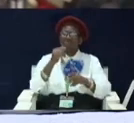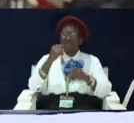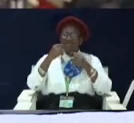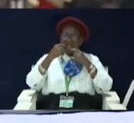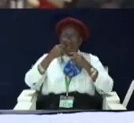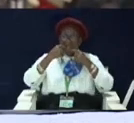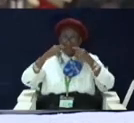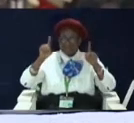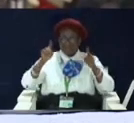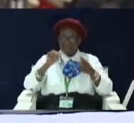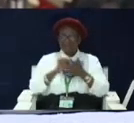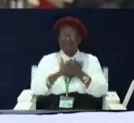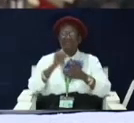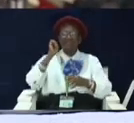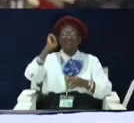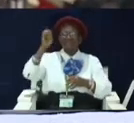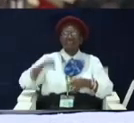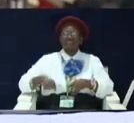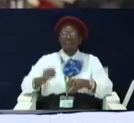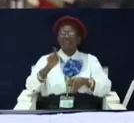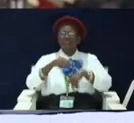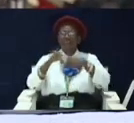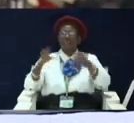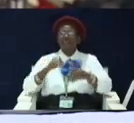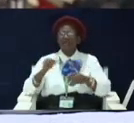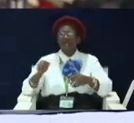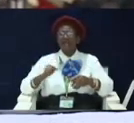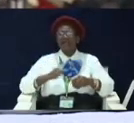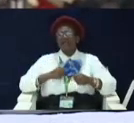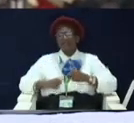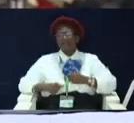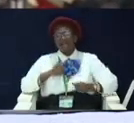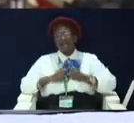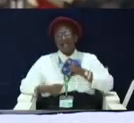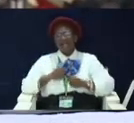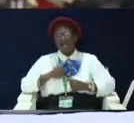that he should go and take a bath. He